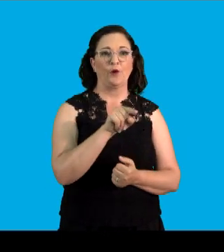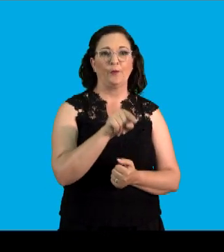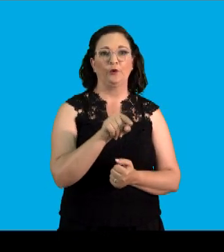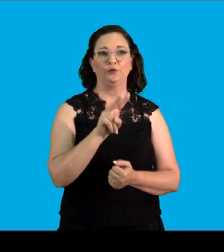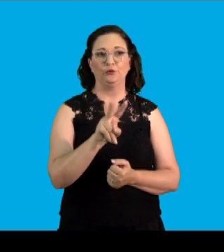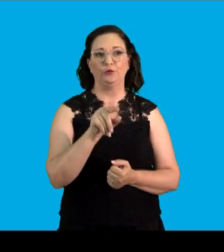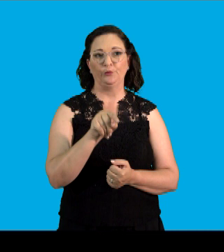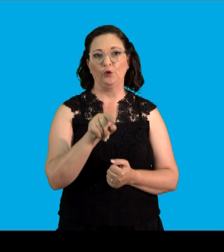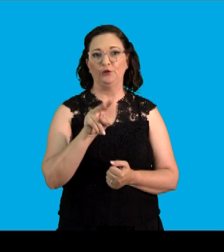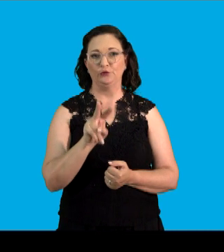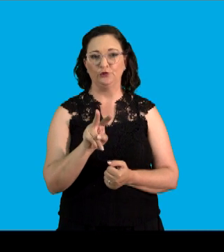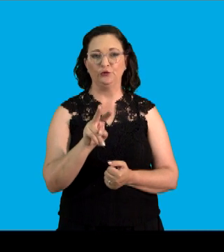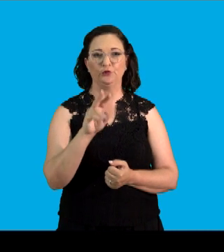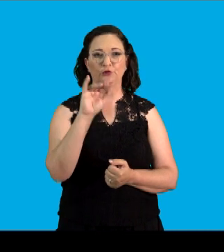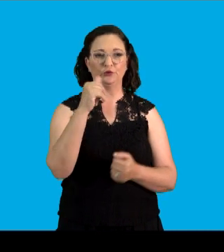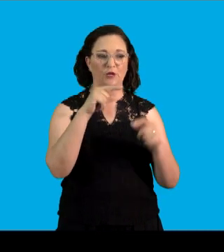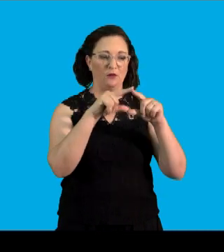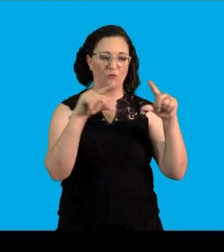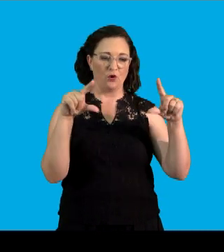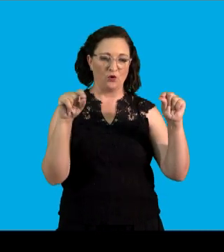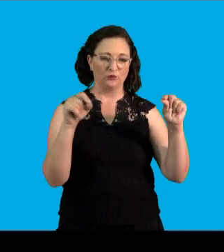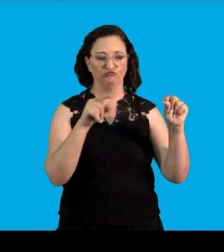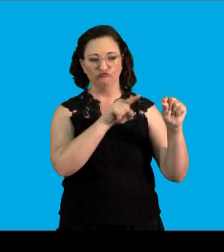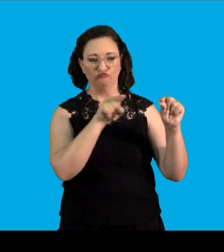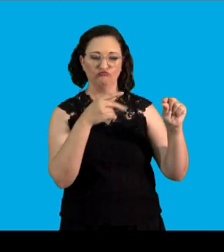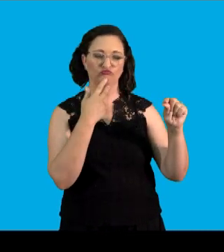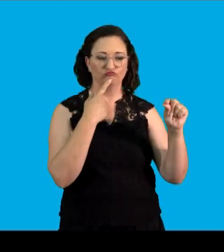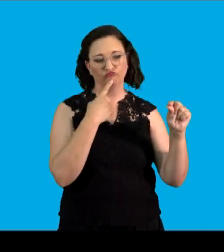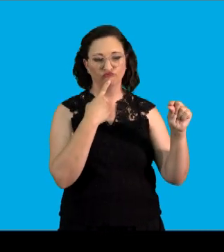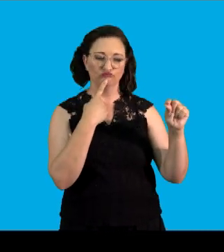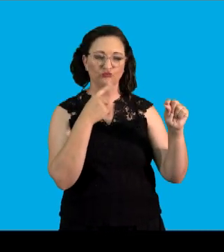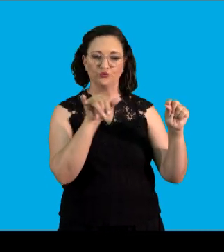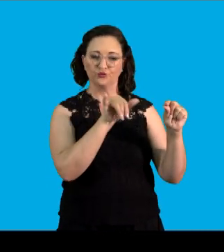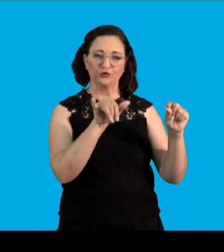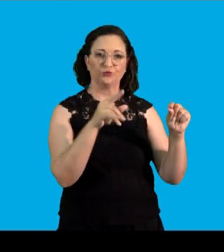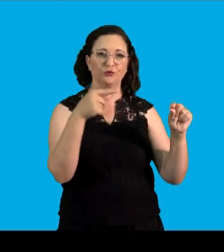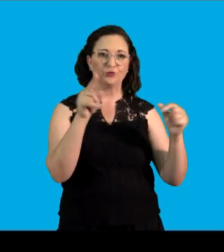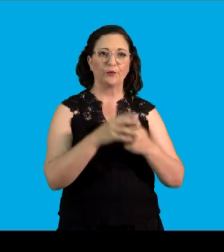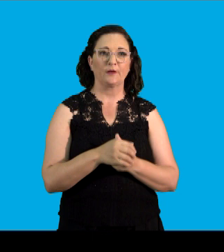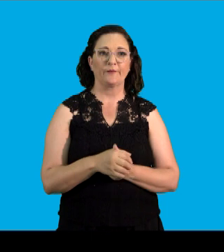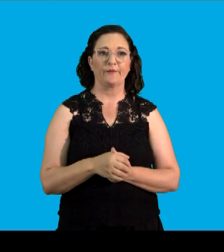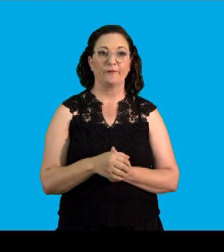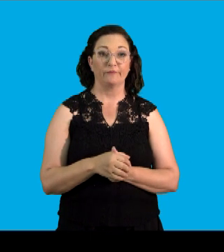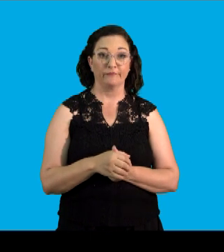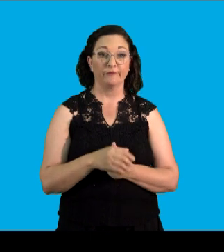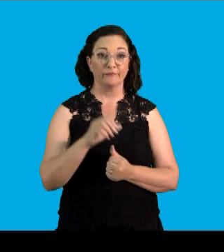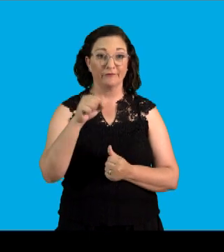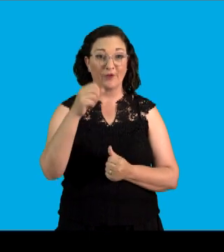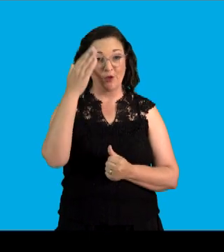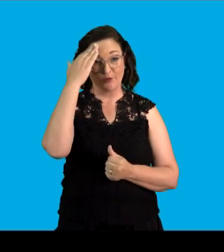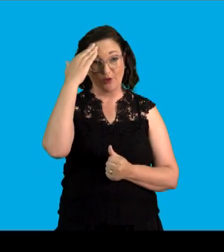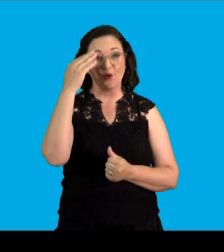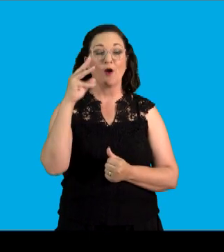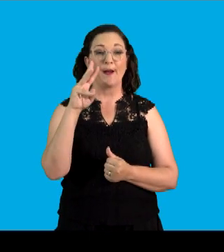1.2.2. You're going back to the box and check which one is the correct word. The correct word is, yes, you're correct.